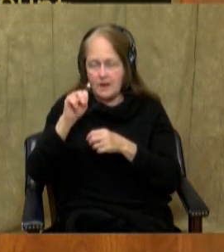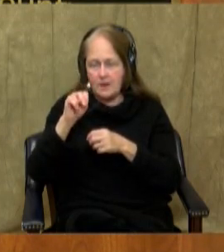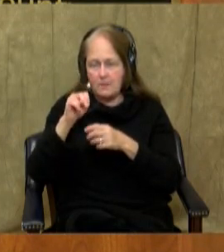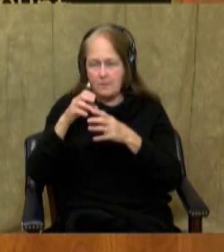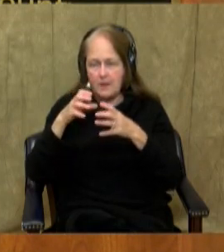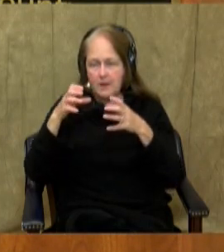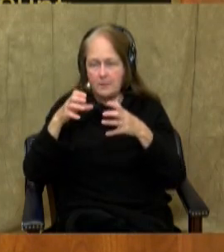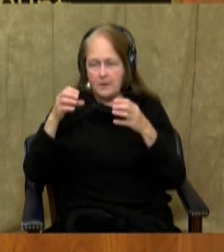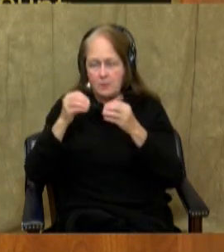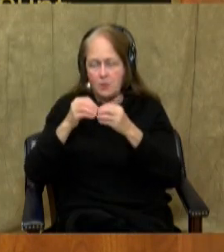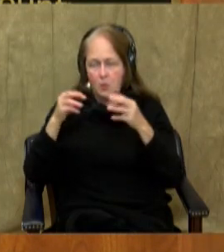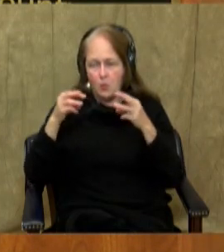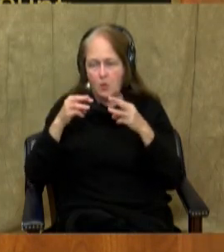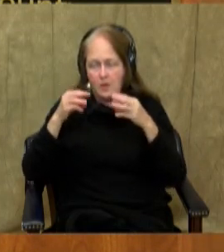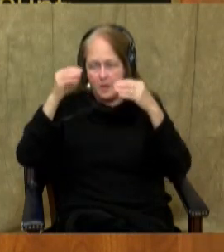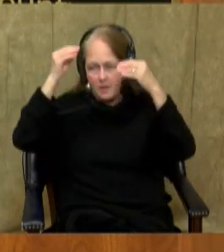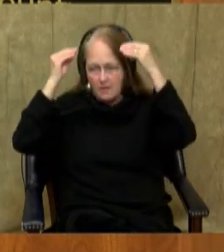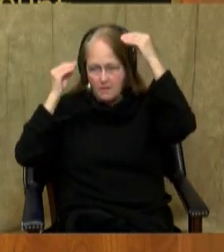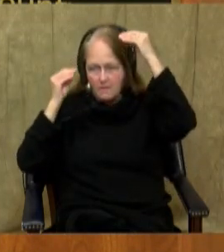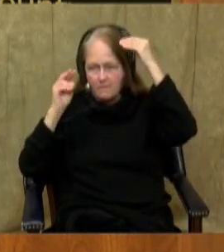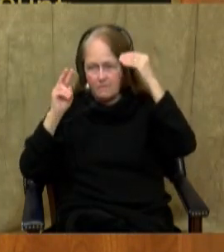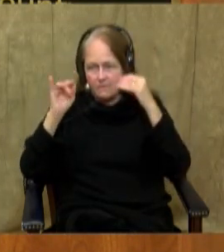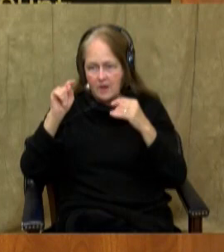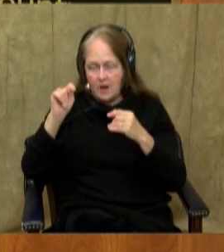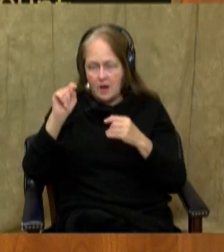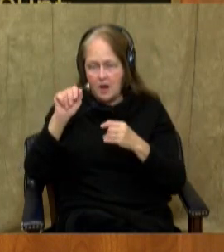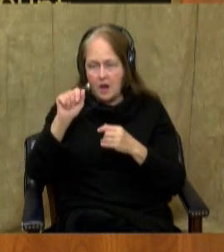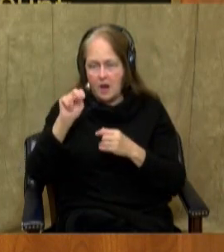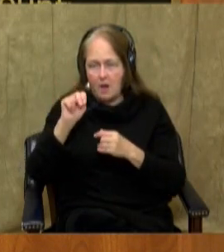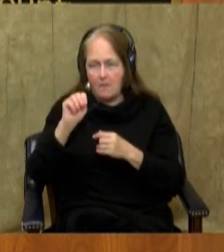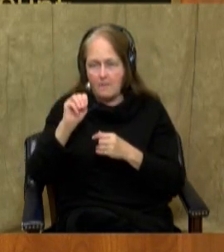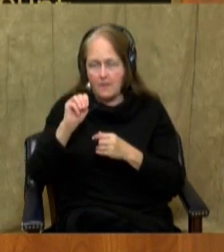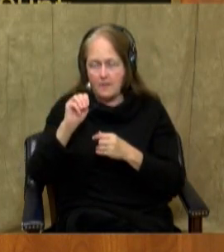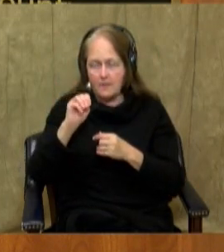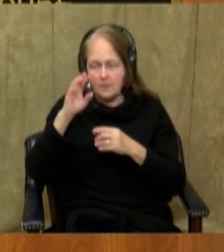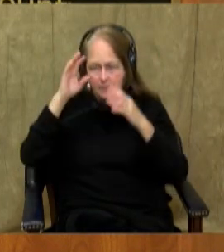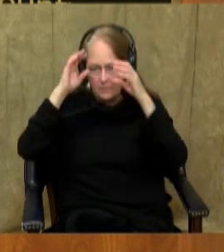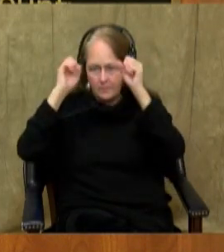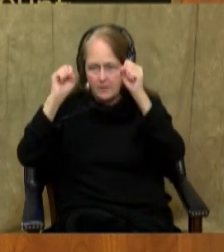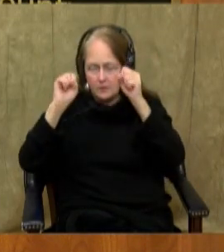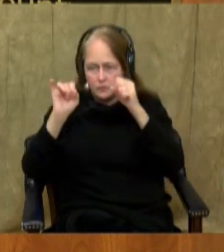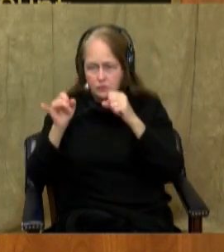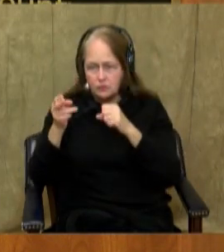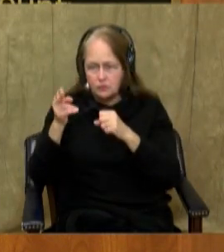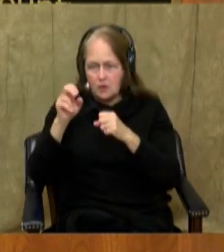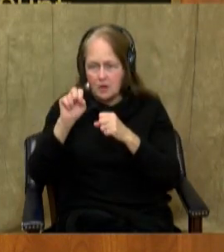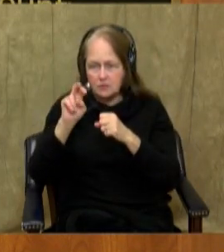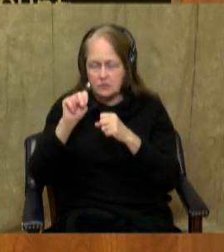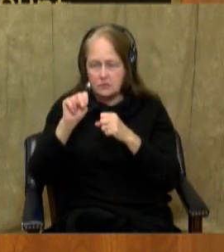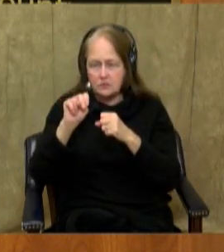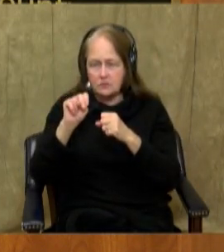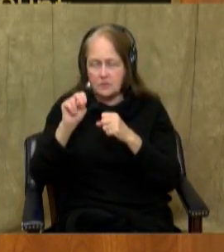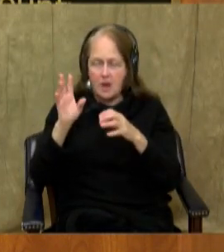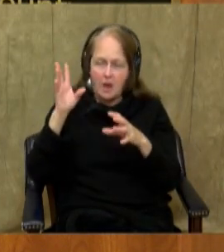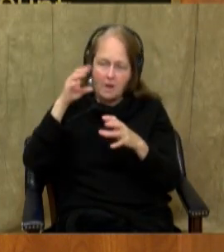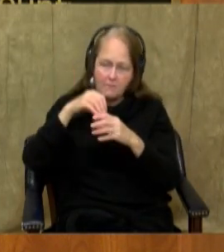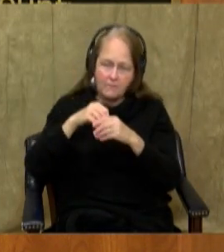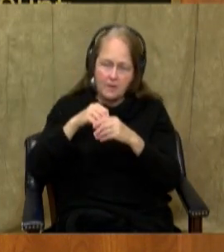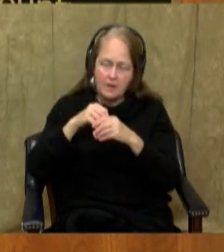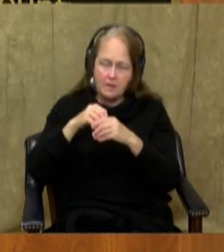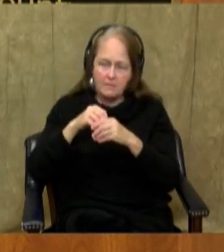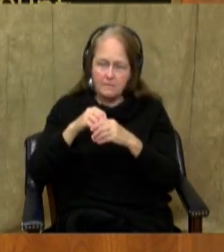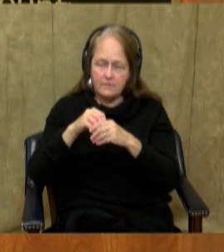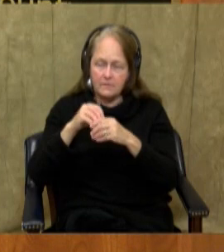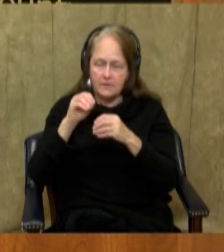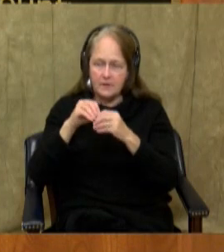a result. Now, unfortunately, many people felt that the way that President Johnson handled the United States involvement in Vietnam, it